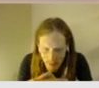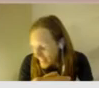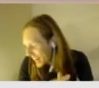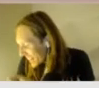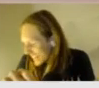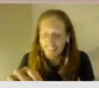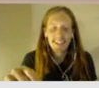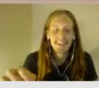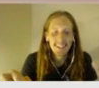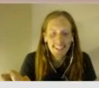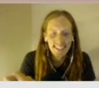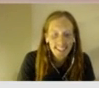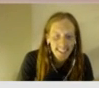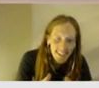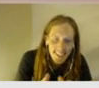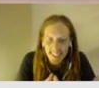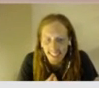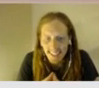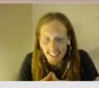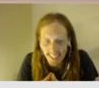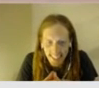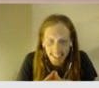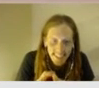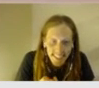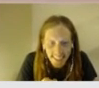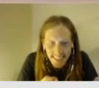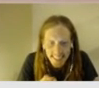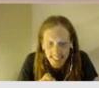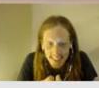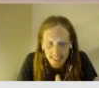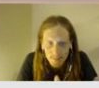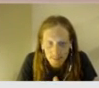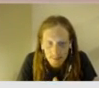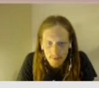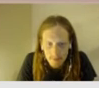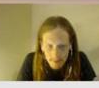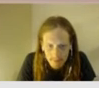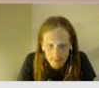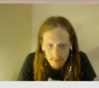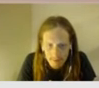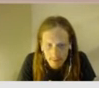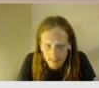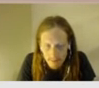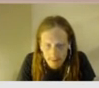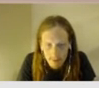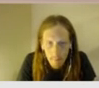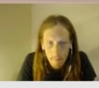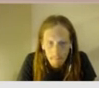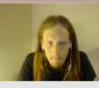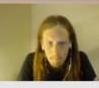You're beating me there. So I got married about a year and a half ago, and we moved back into the neighborhood in which I grew